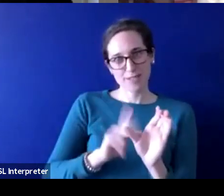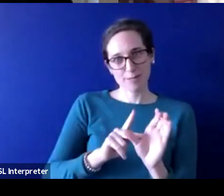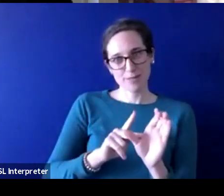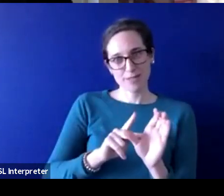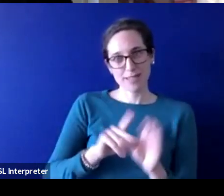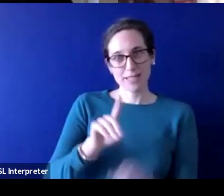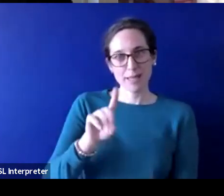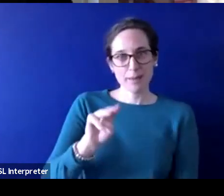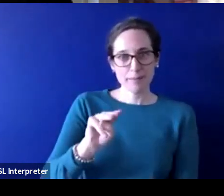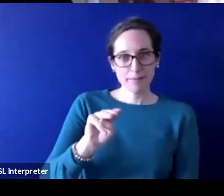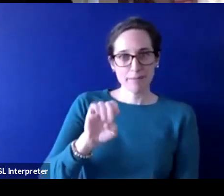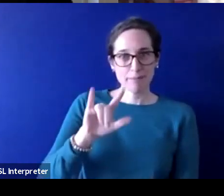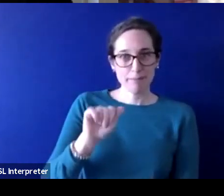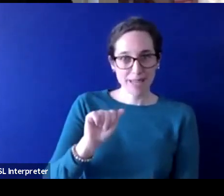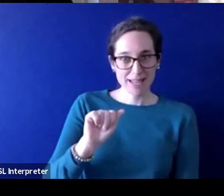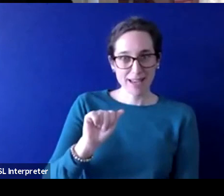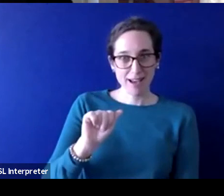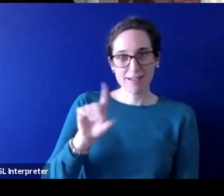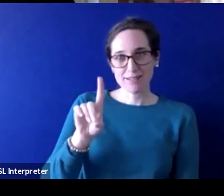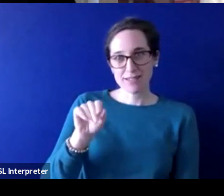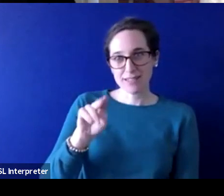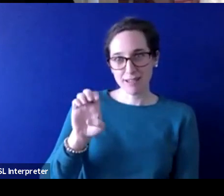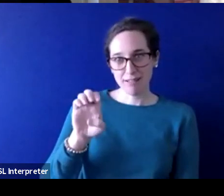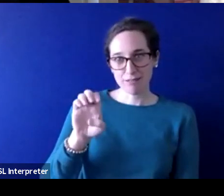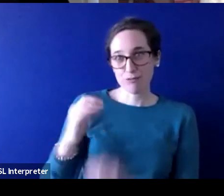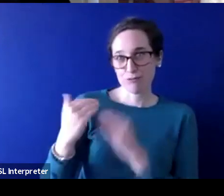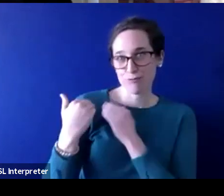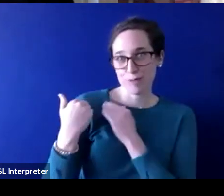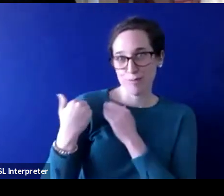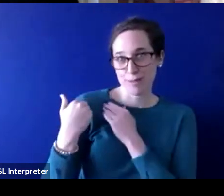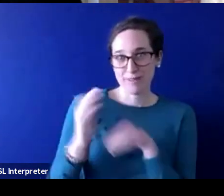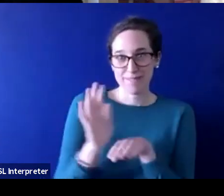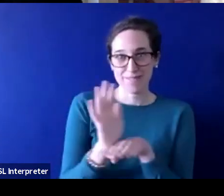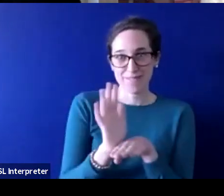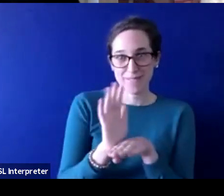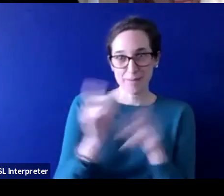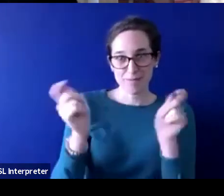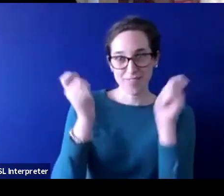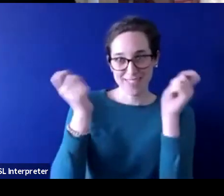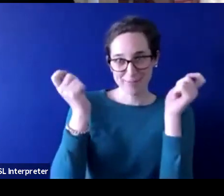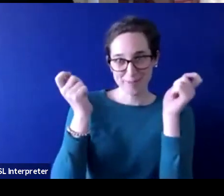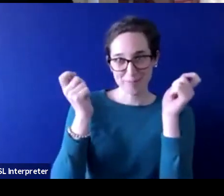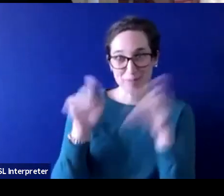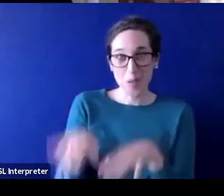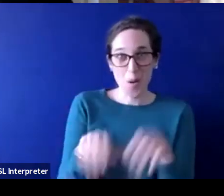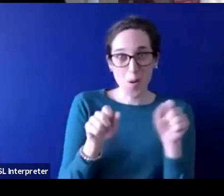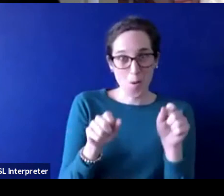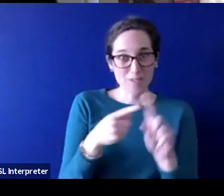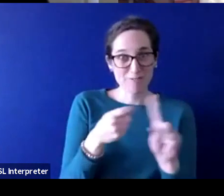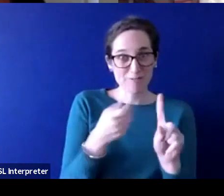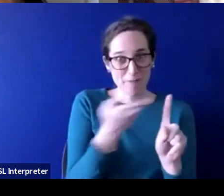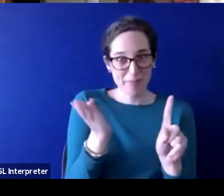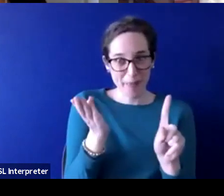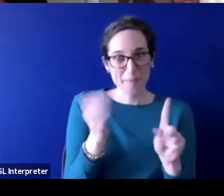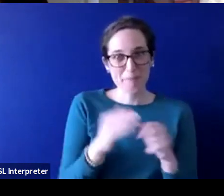Done Responsibly's Film Festival, which is being hosted by them. I believe